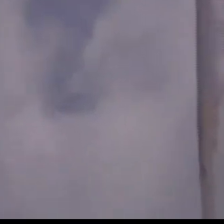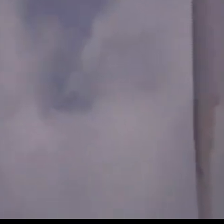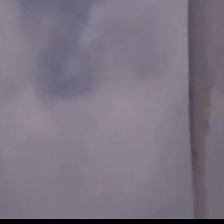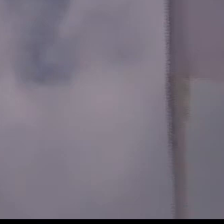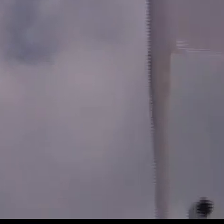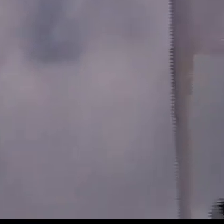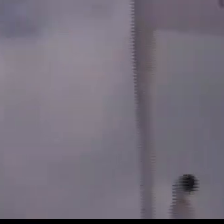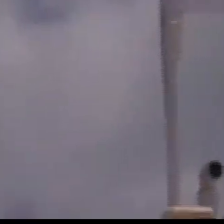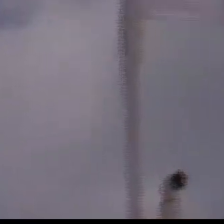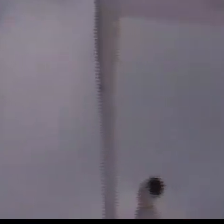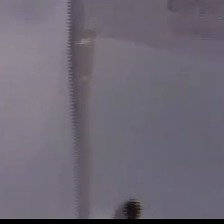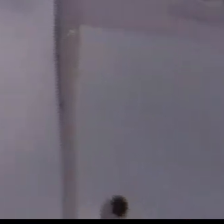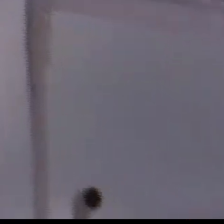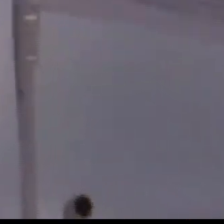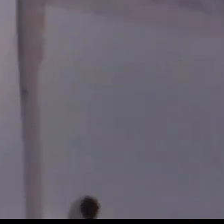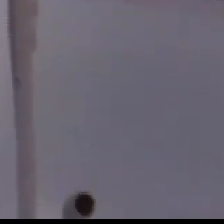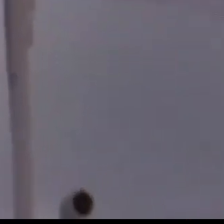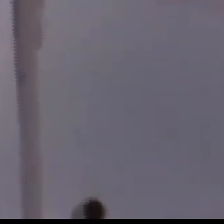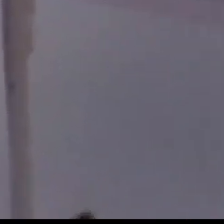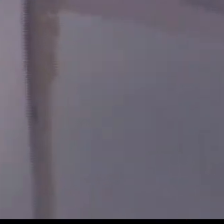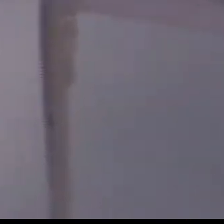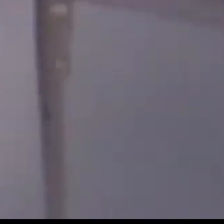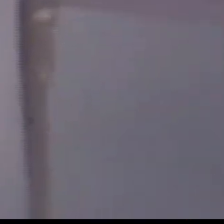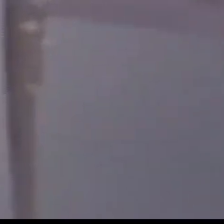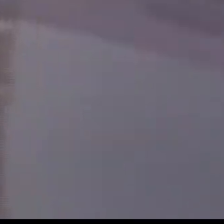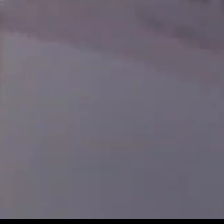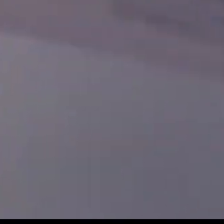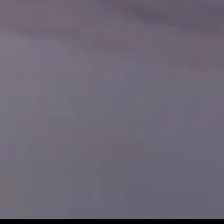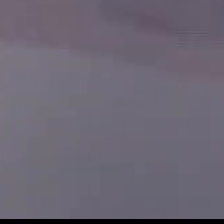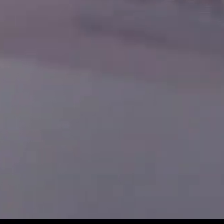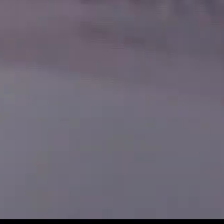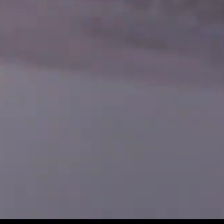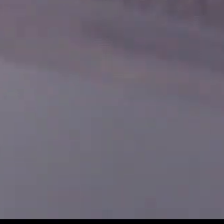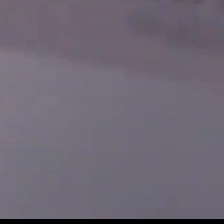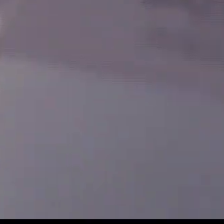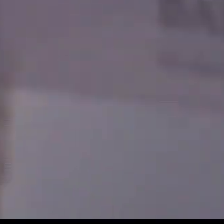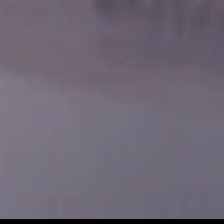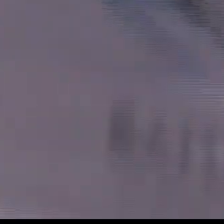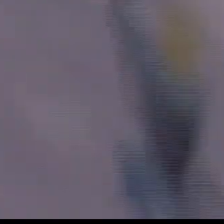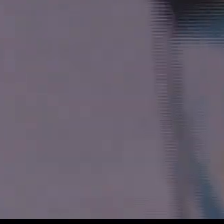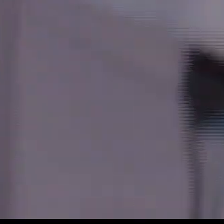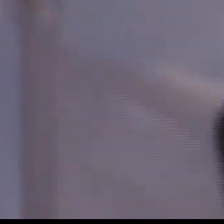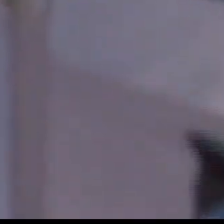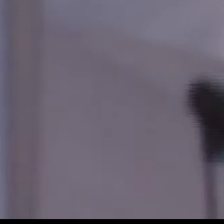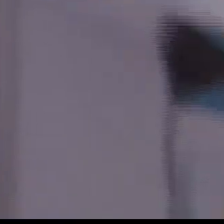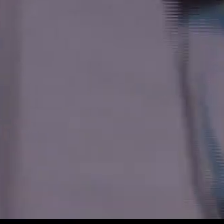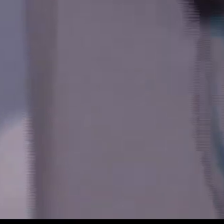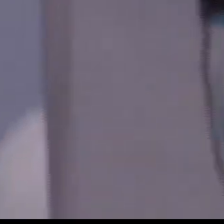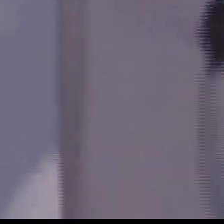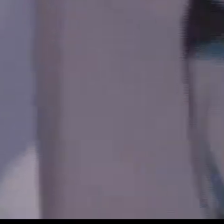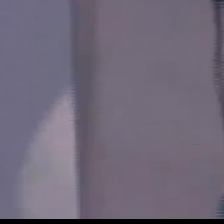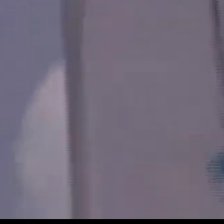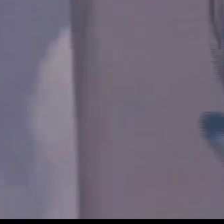Island News, how Spanish Wells residents are celebrating the 40th. You're watching the Bahamas Tonight.